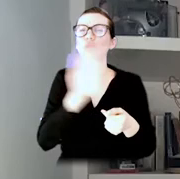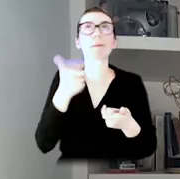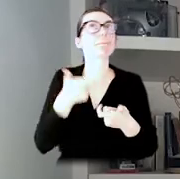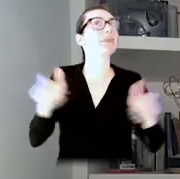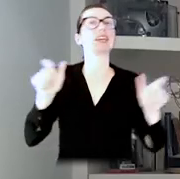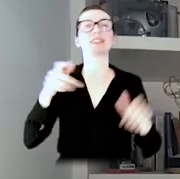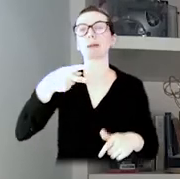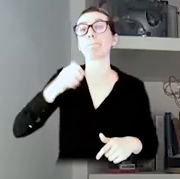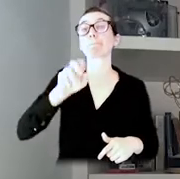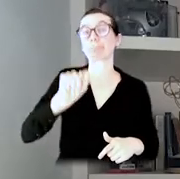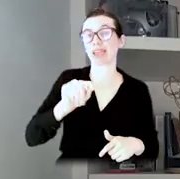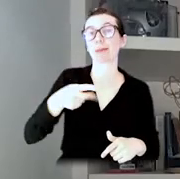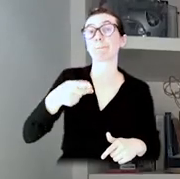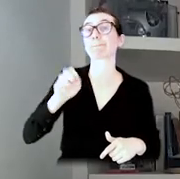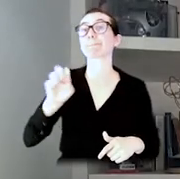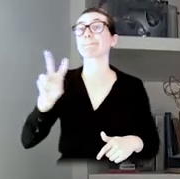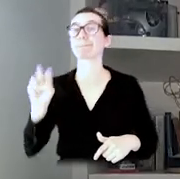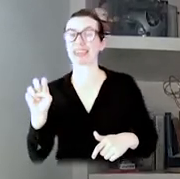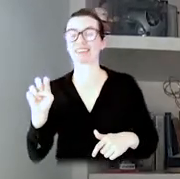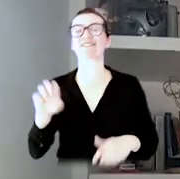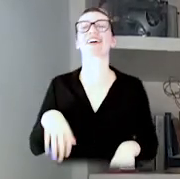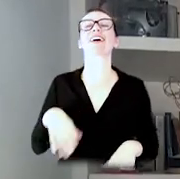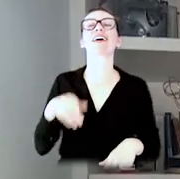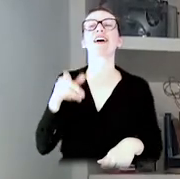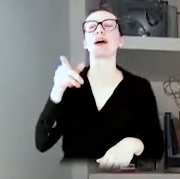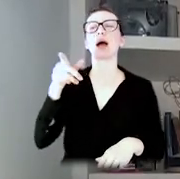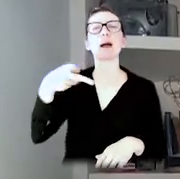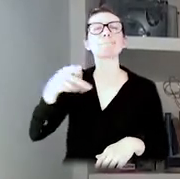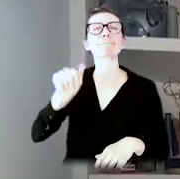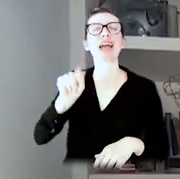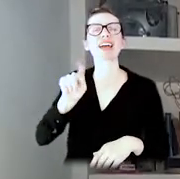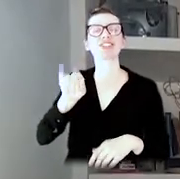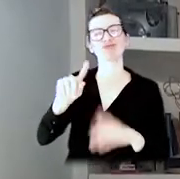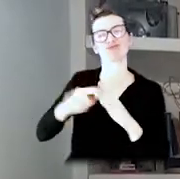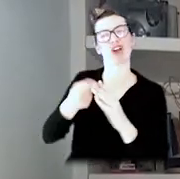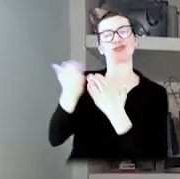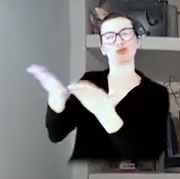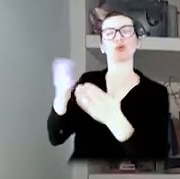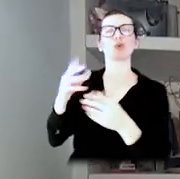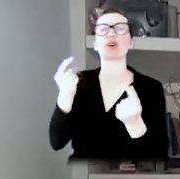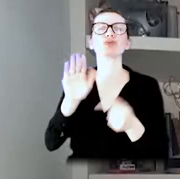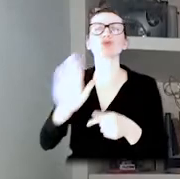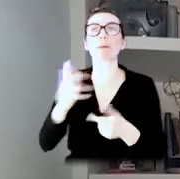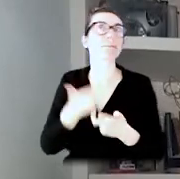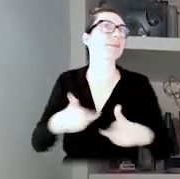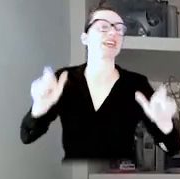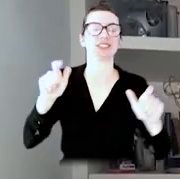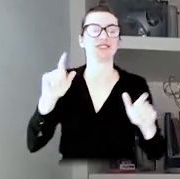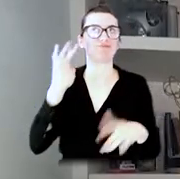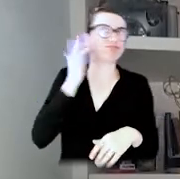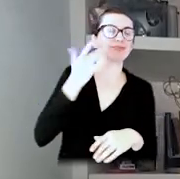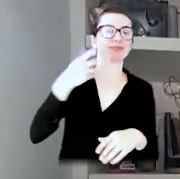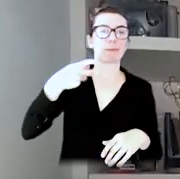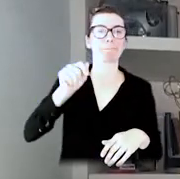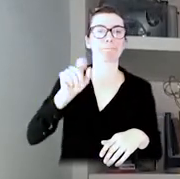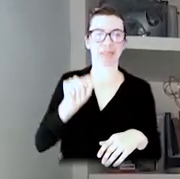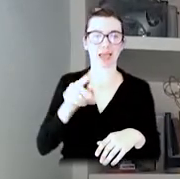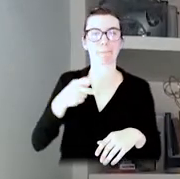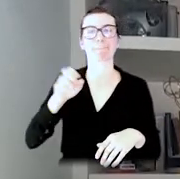And Patty, let's start with you. Patty, let's start with you. Your biggest pet peeve. Oh boy, that's a tricky